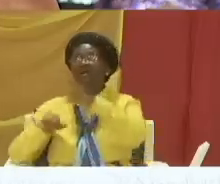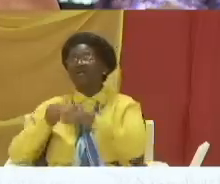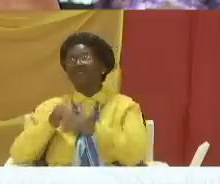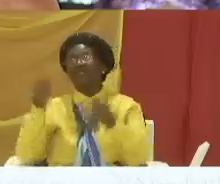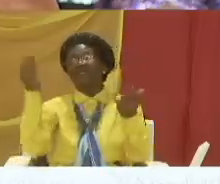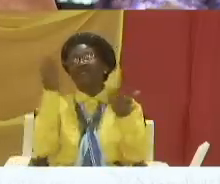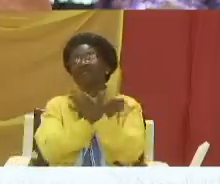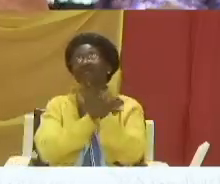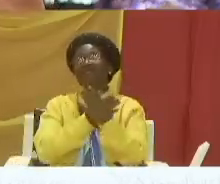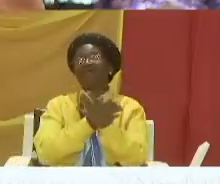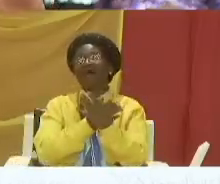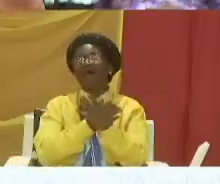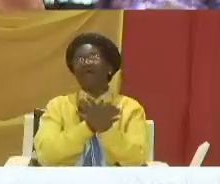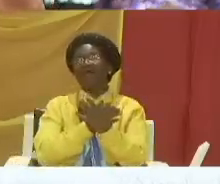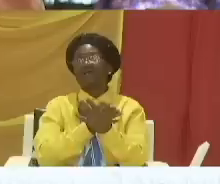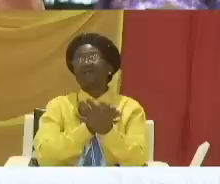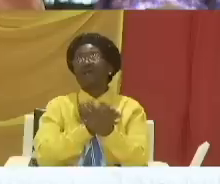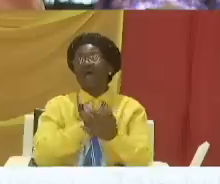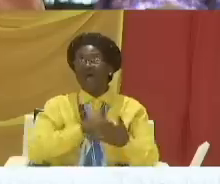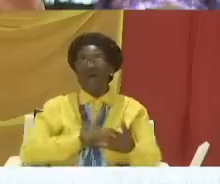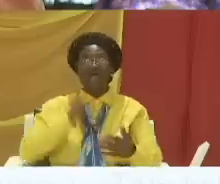and check.